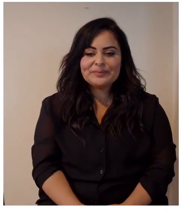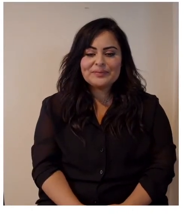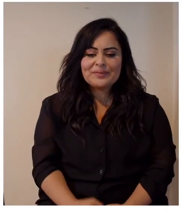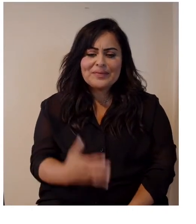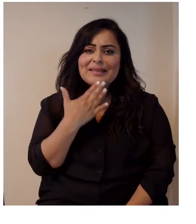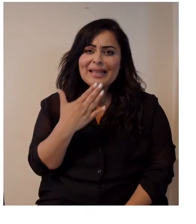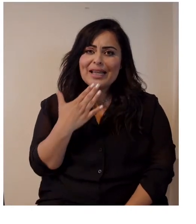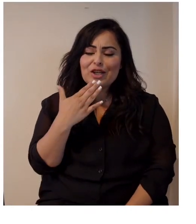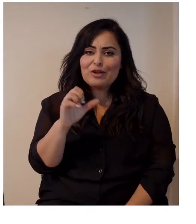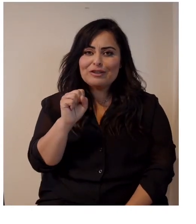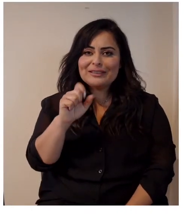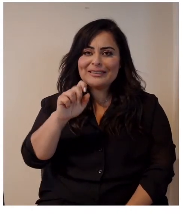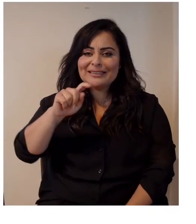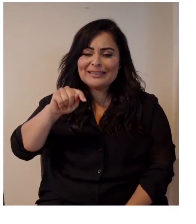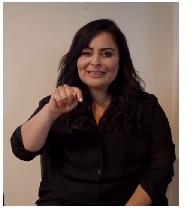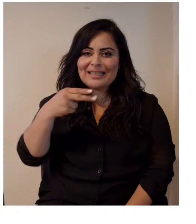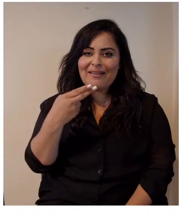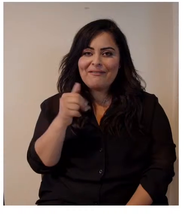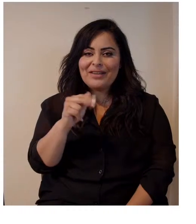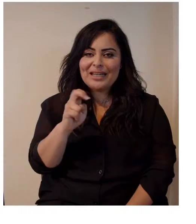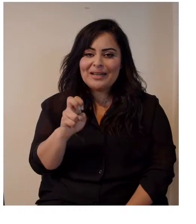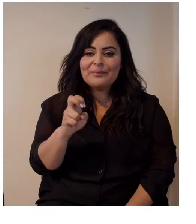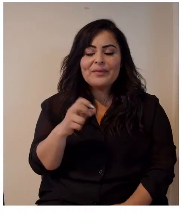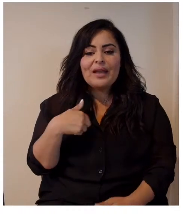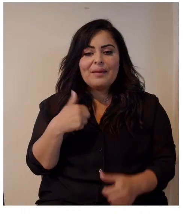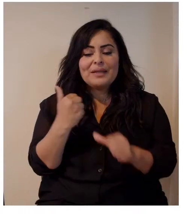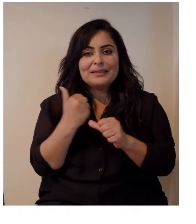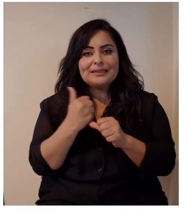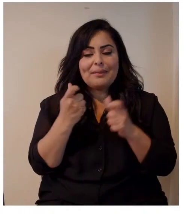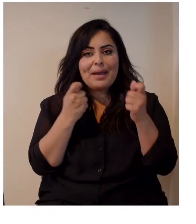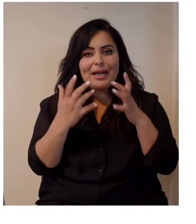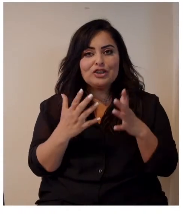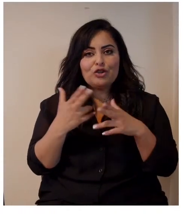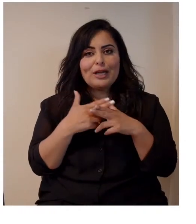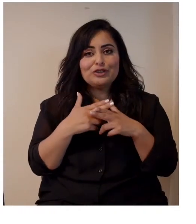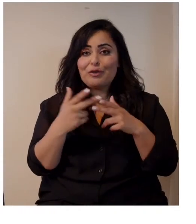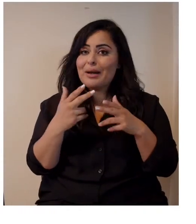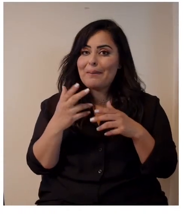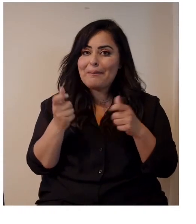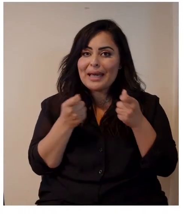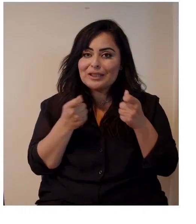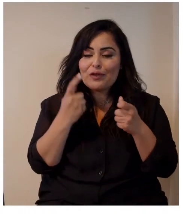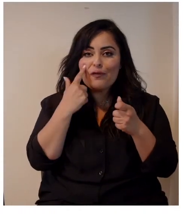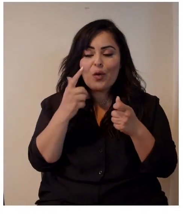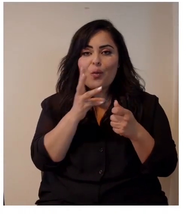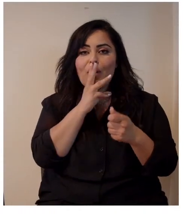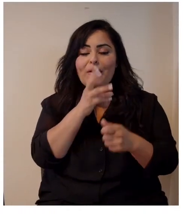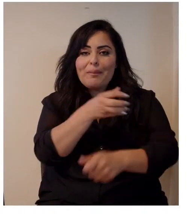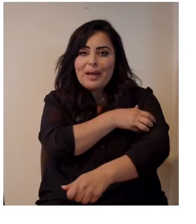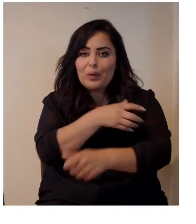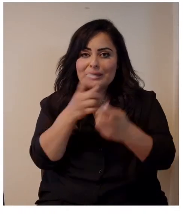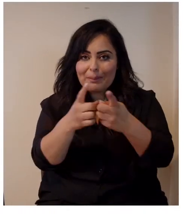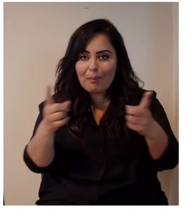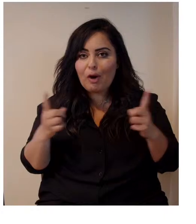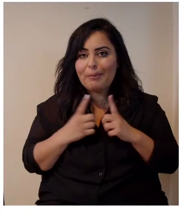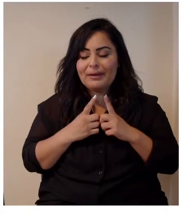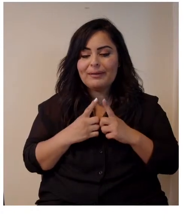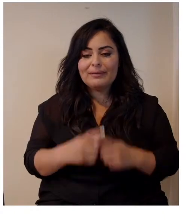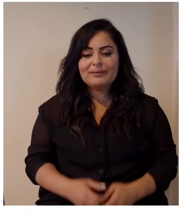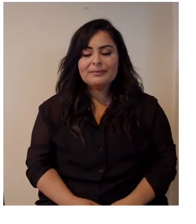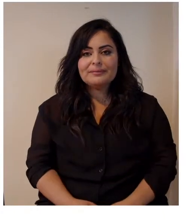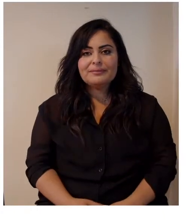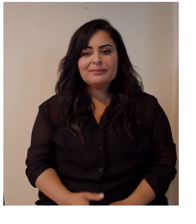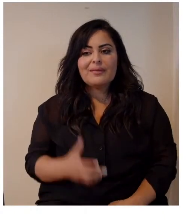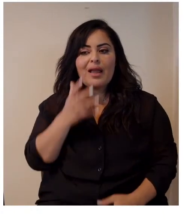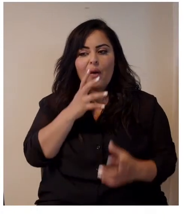Thank you, Stephanie. David Reyes, Assistant City Manager, Interim General Manager for the Water and Power Department. Just to